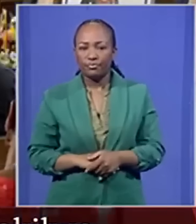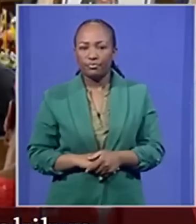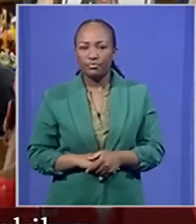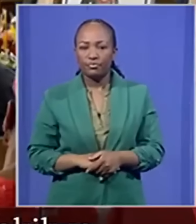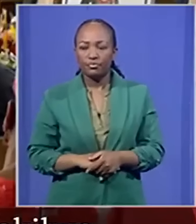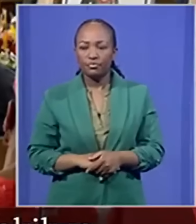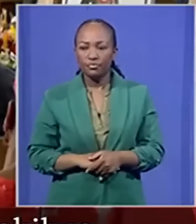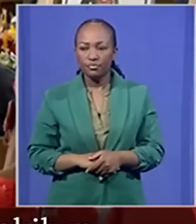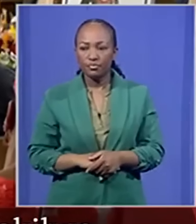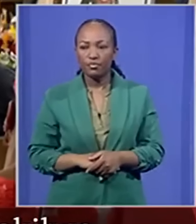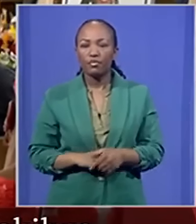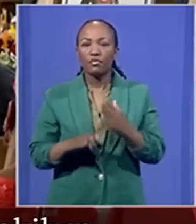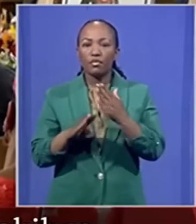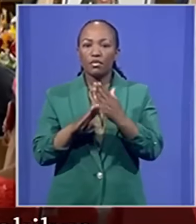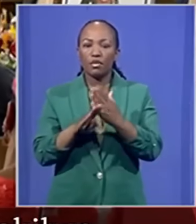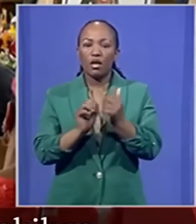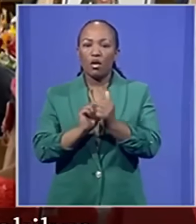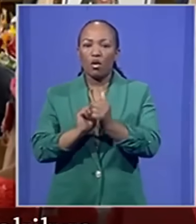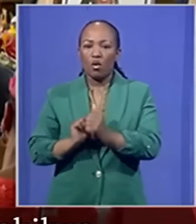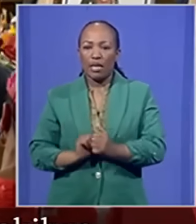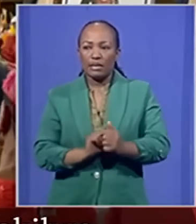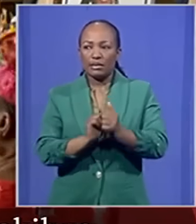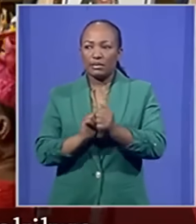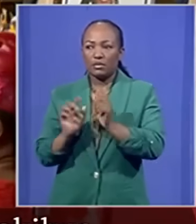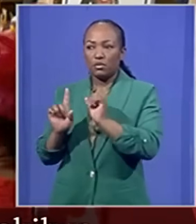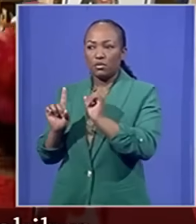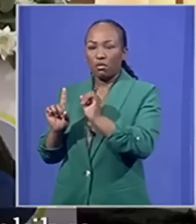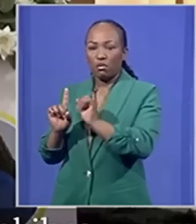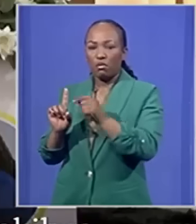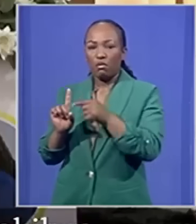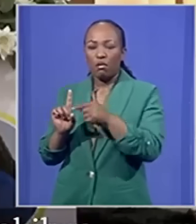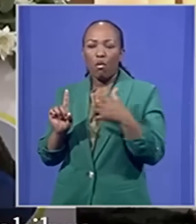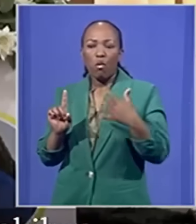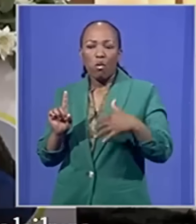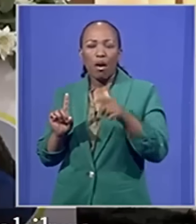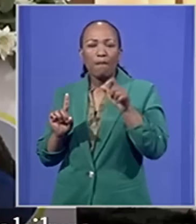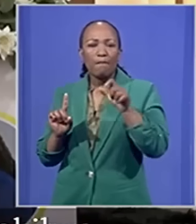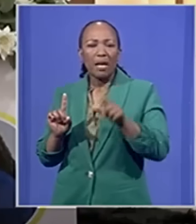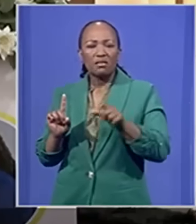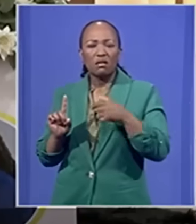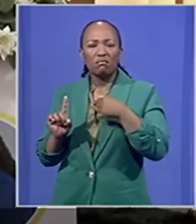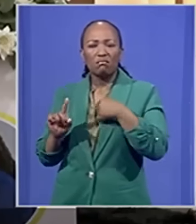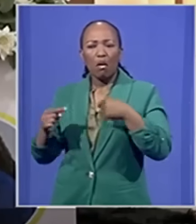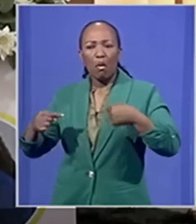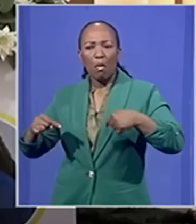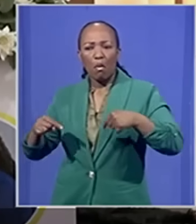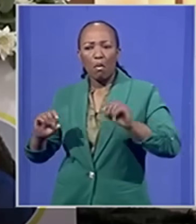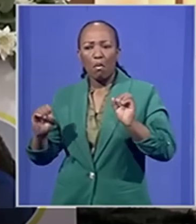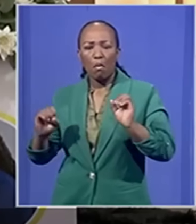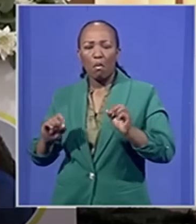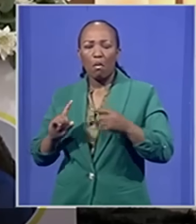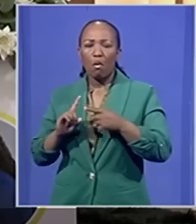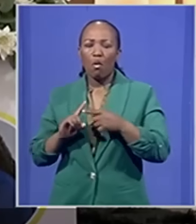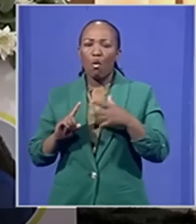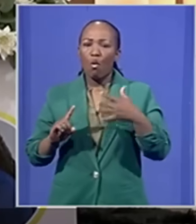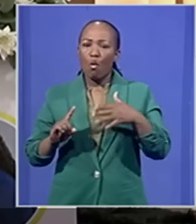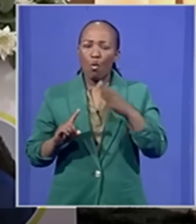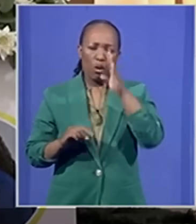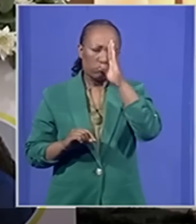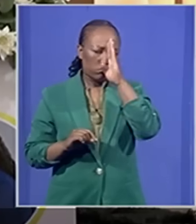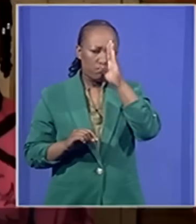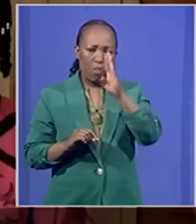Badira mmogo ba tlhalositse Tshidi Madia jaaka motho yo neng a sena poifo e le se gatlhamela masisi ebile a na le nnete.